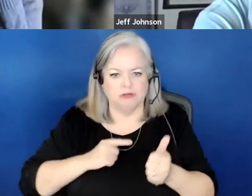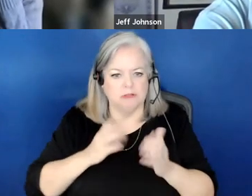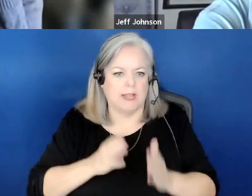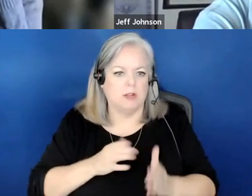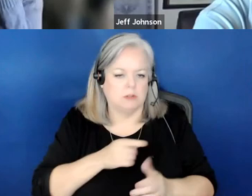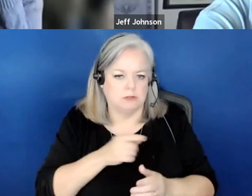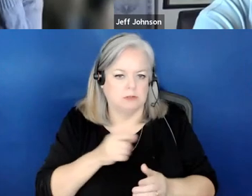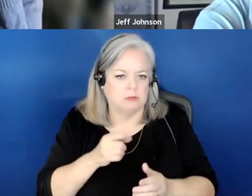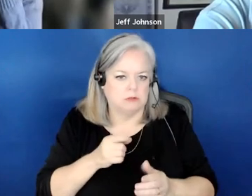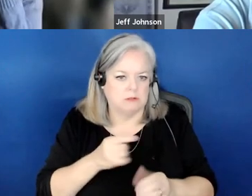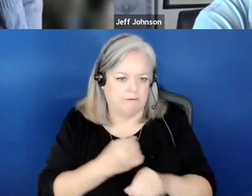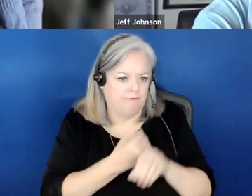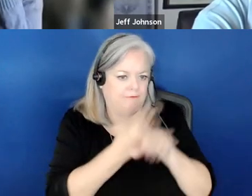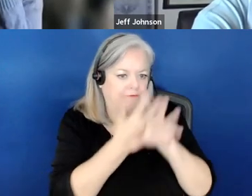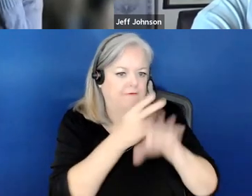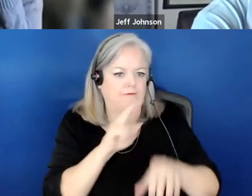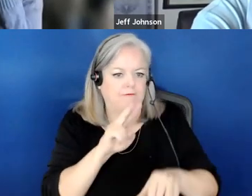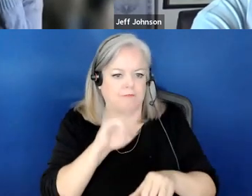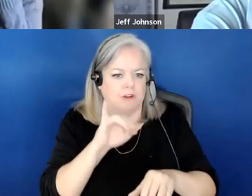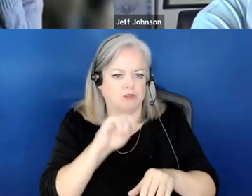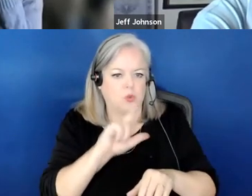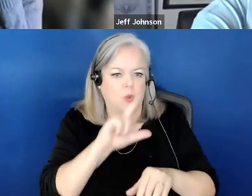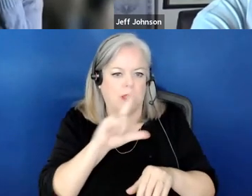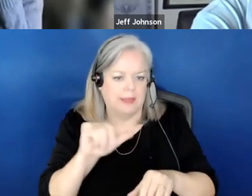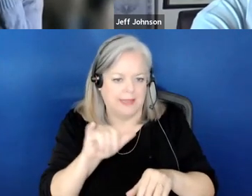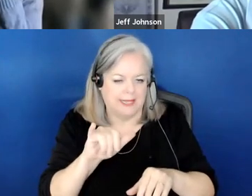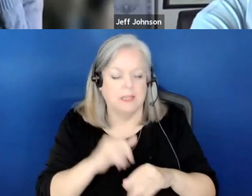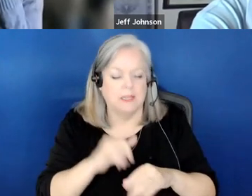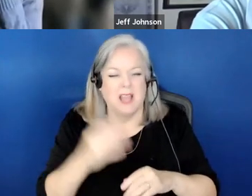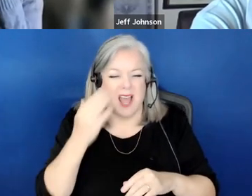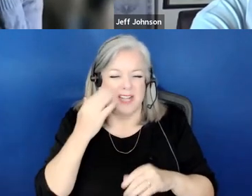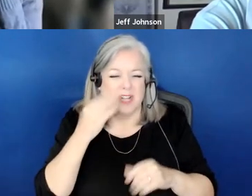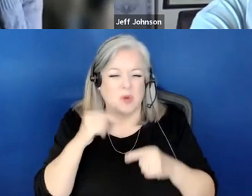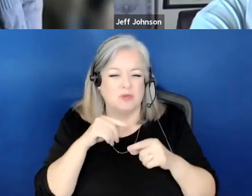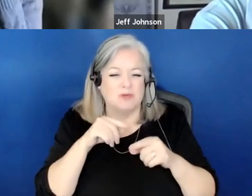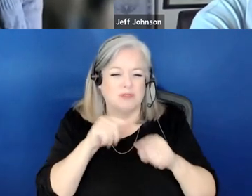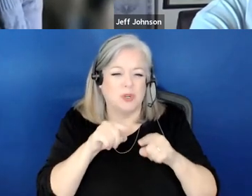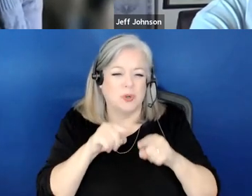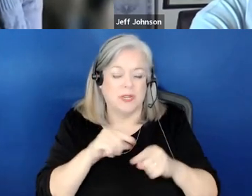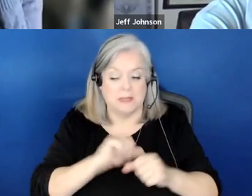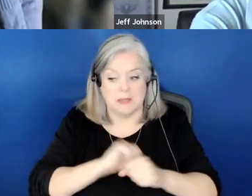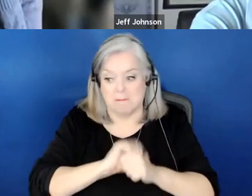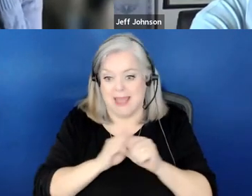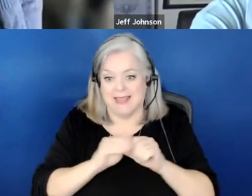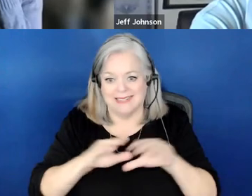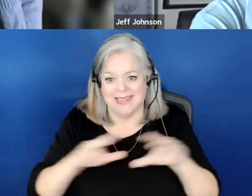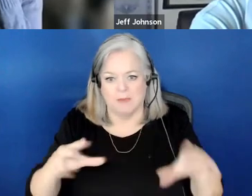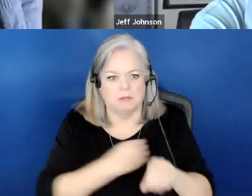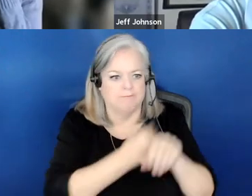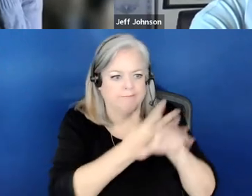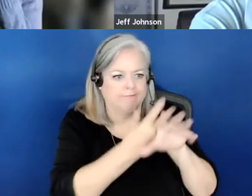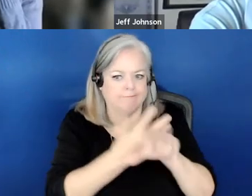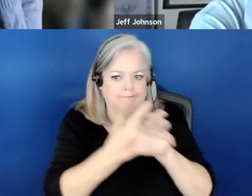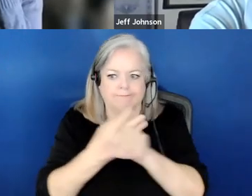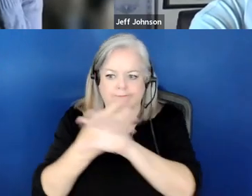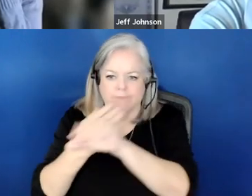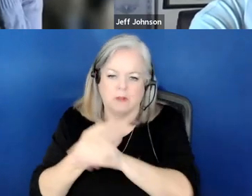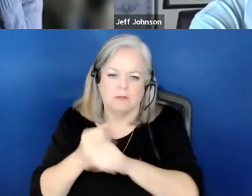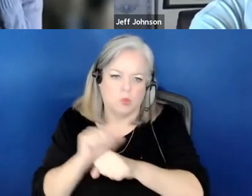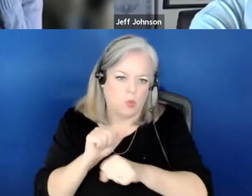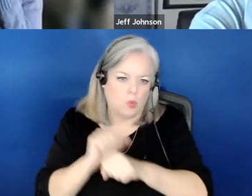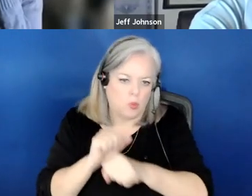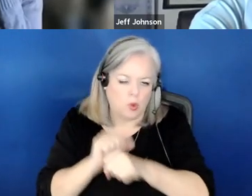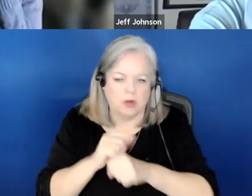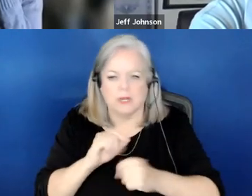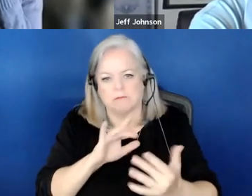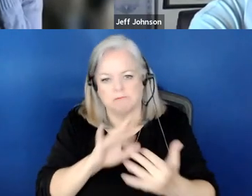virtually because I know during the pandemic that's all how we worked and that's how we kept in touch and I hadn't thought about that and it